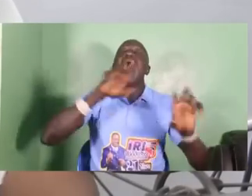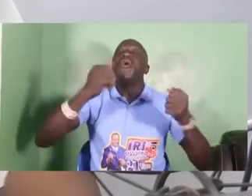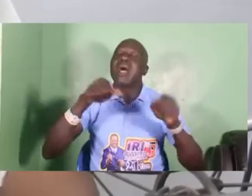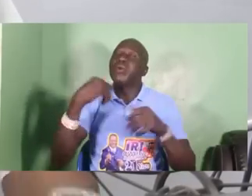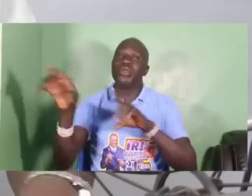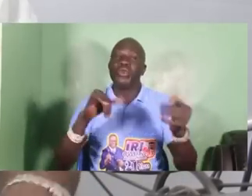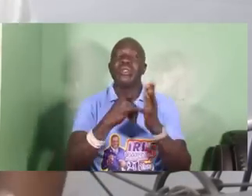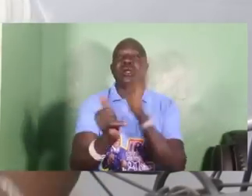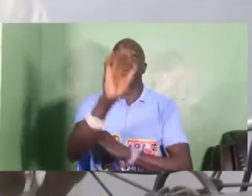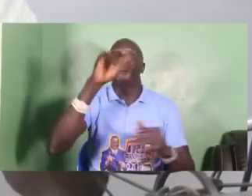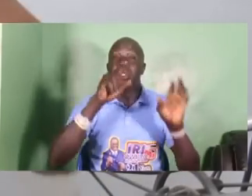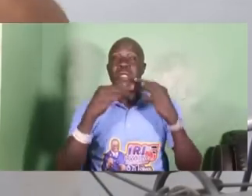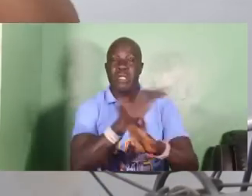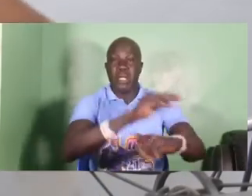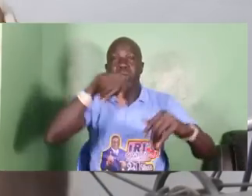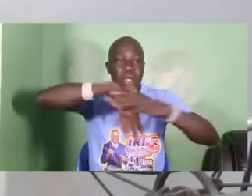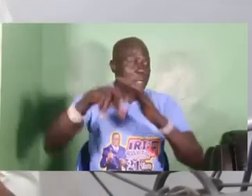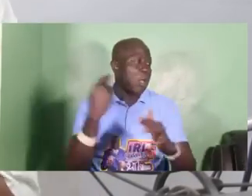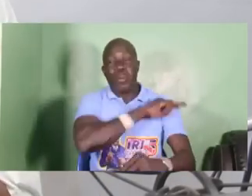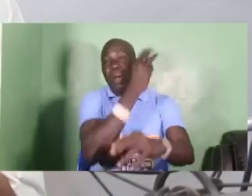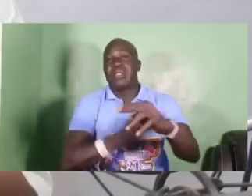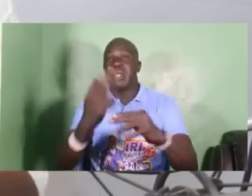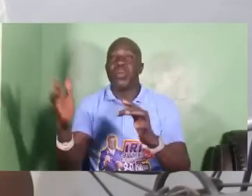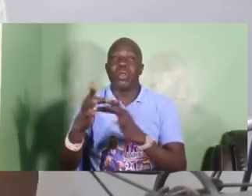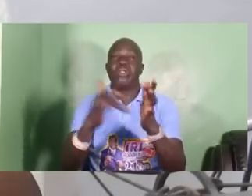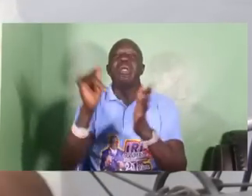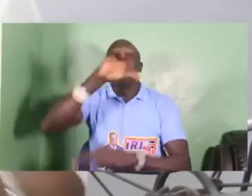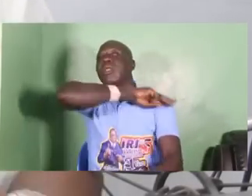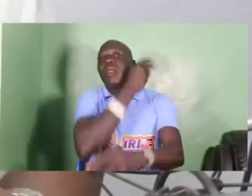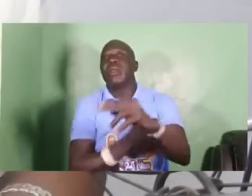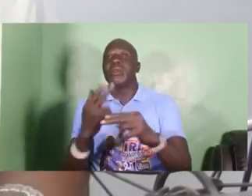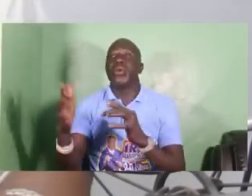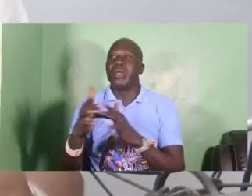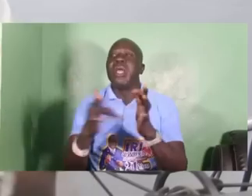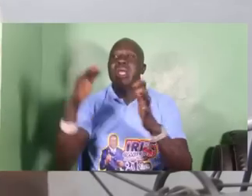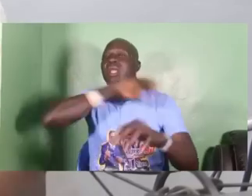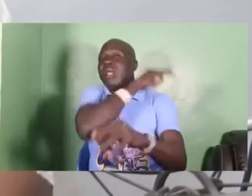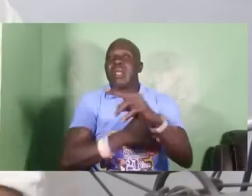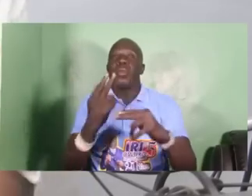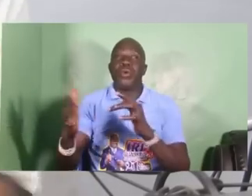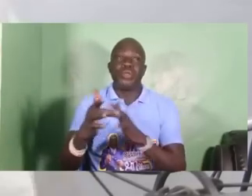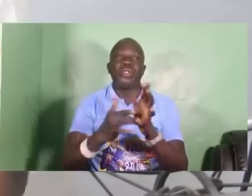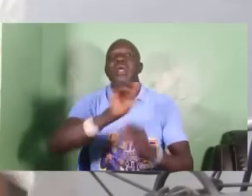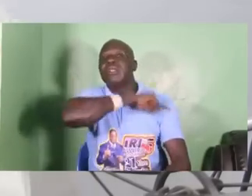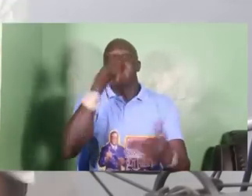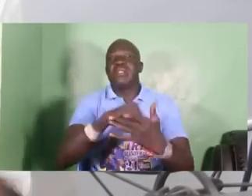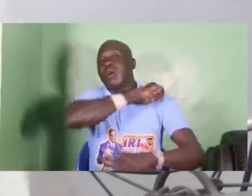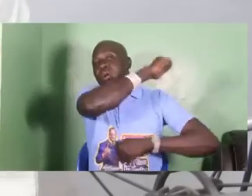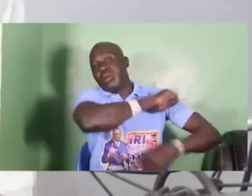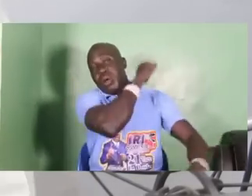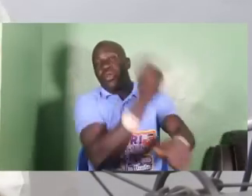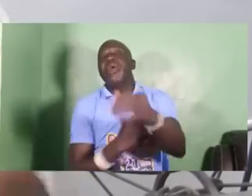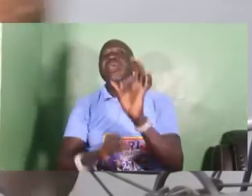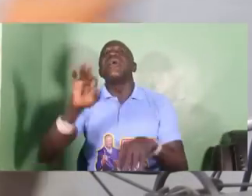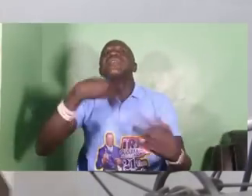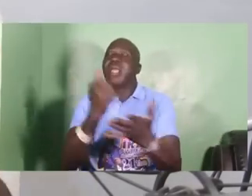If you can't stop my God, how can we stop you? In the mighty name of Jesus. In the name of Jesus. In the name of Jesus. These are not